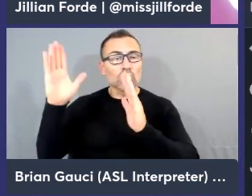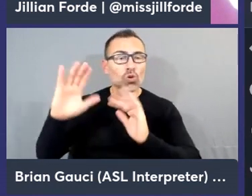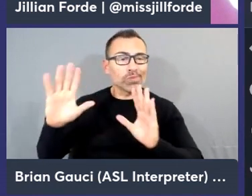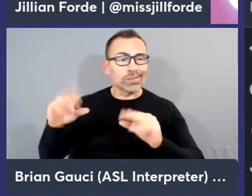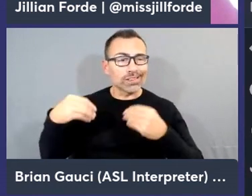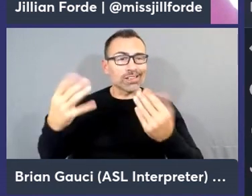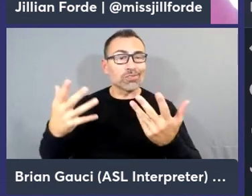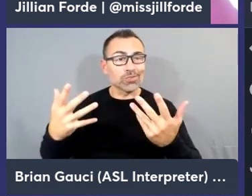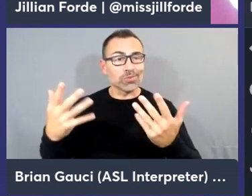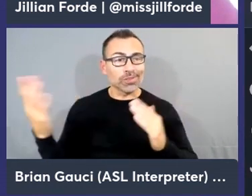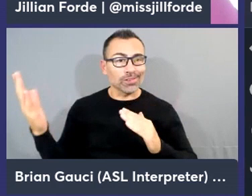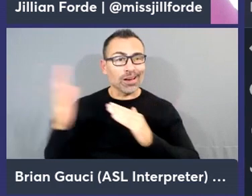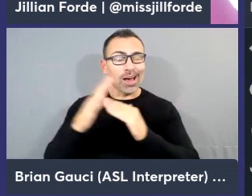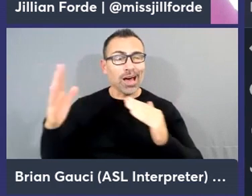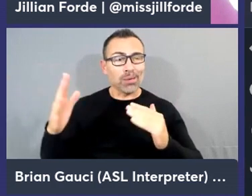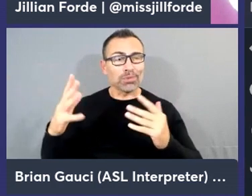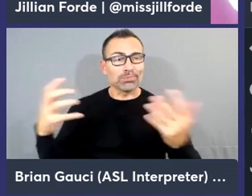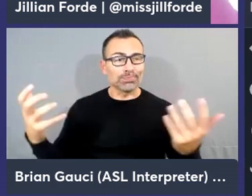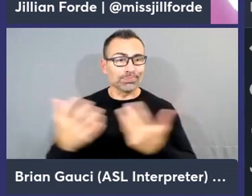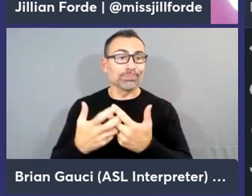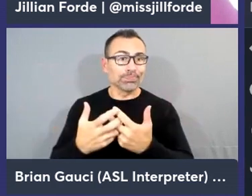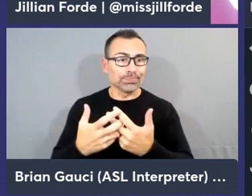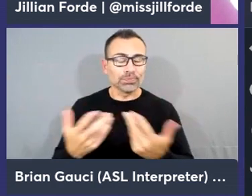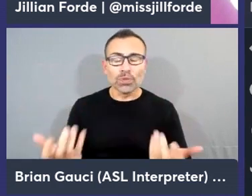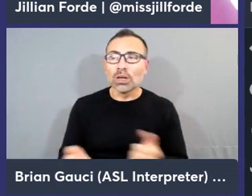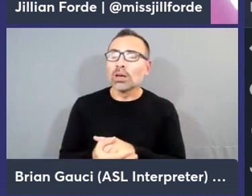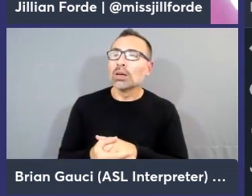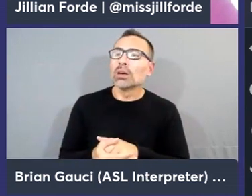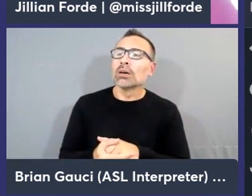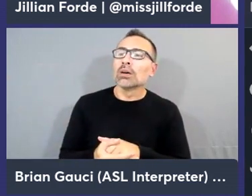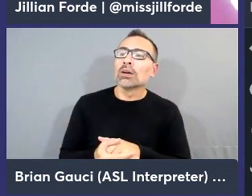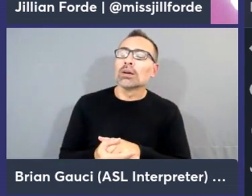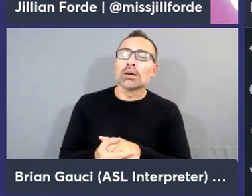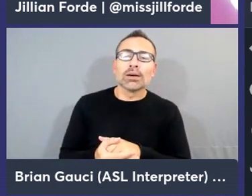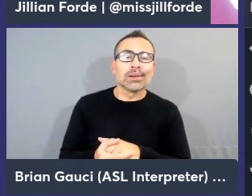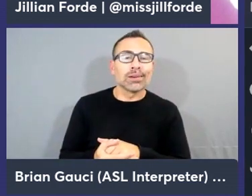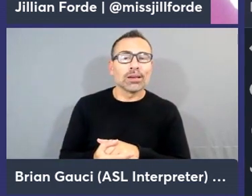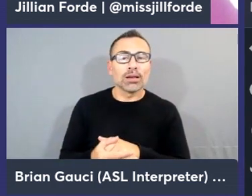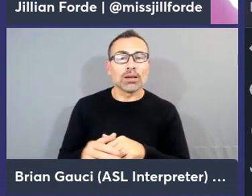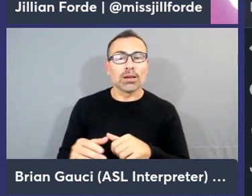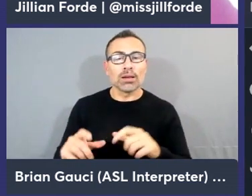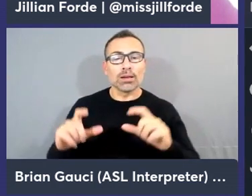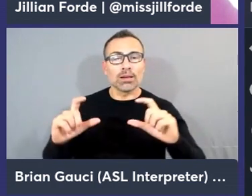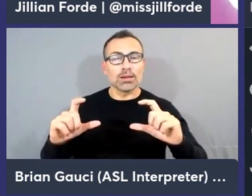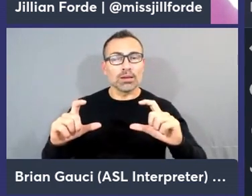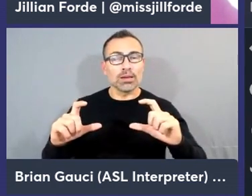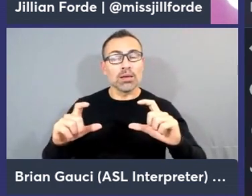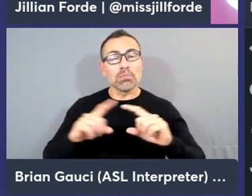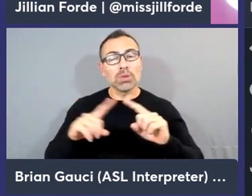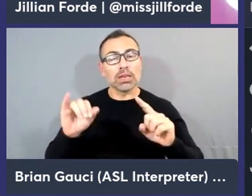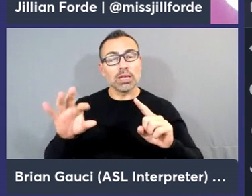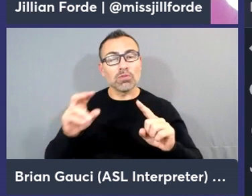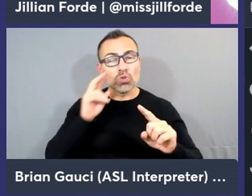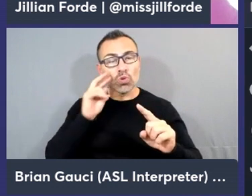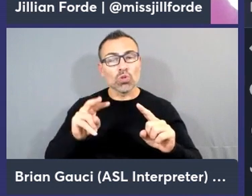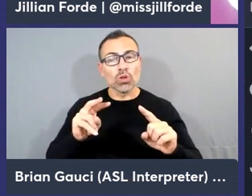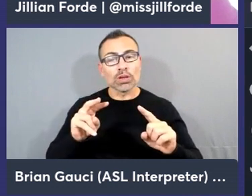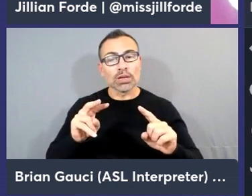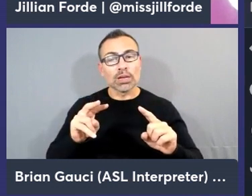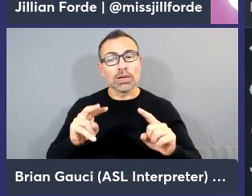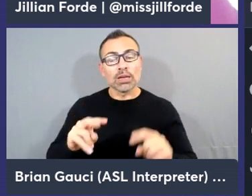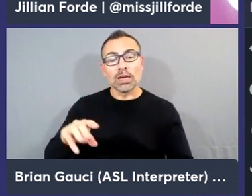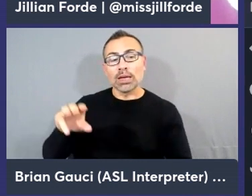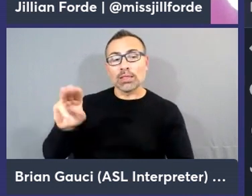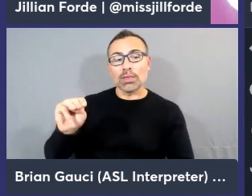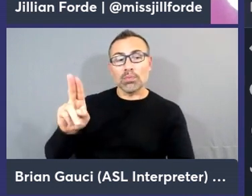the optimal model. But if you look at the state-of-the-art strategy that we launched recently, which is the